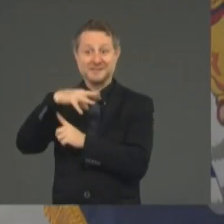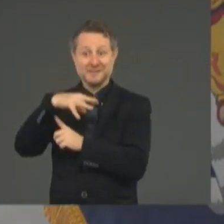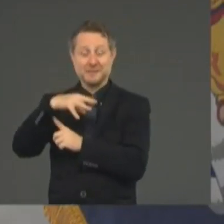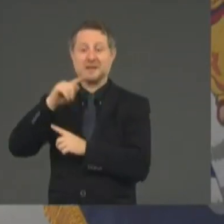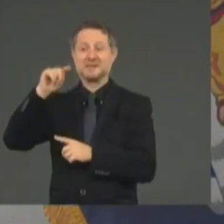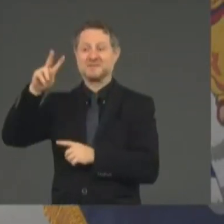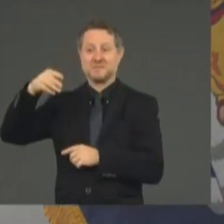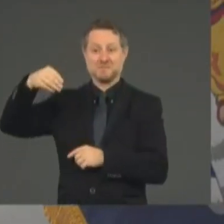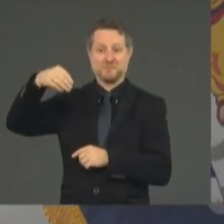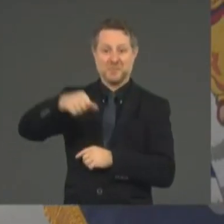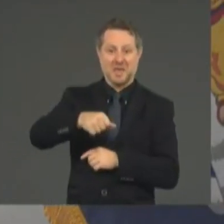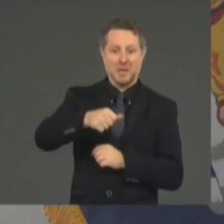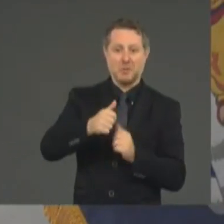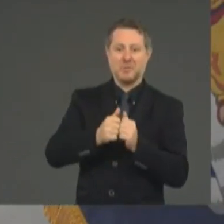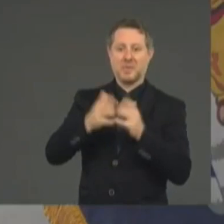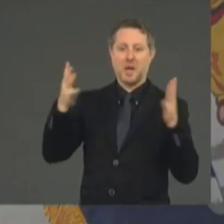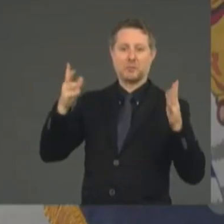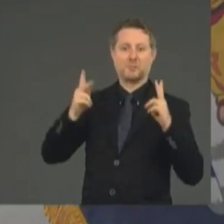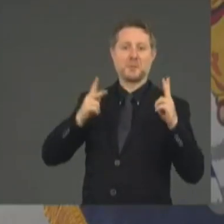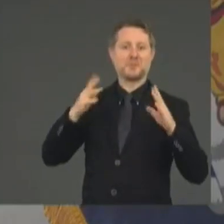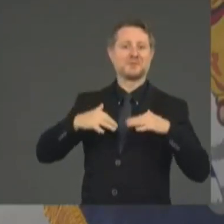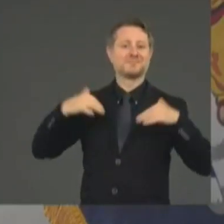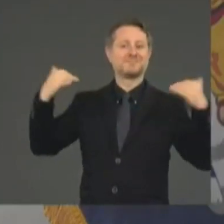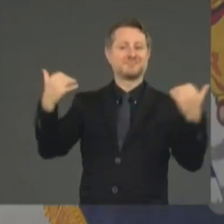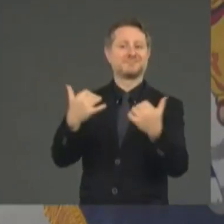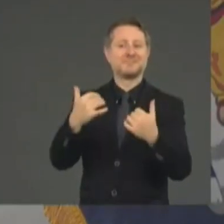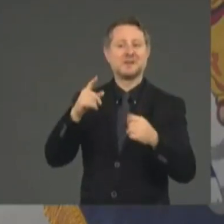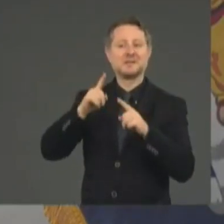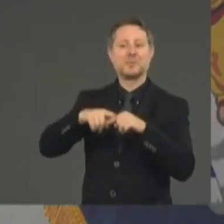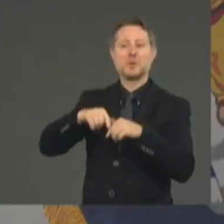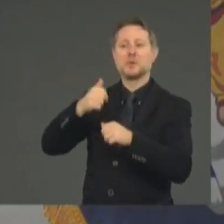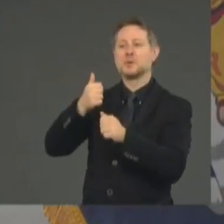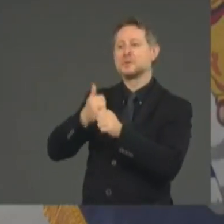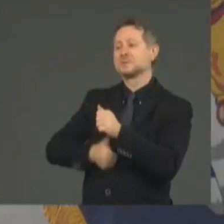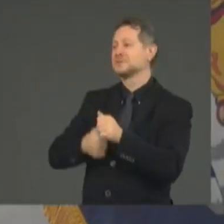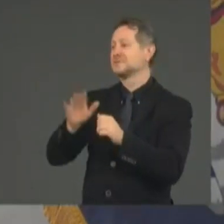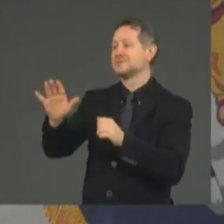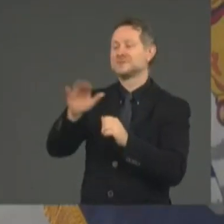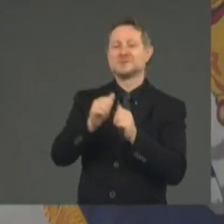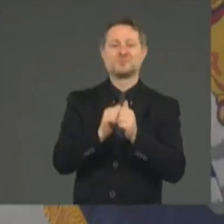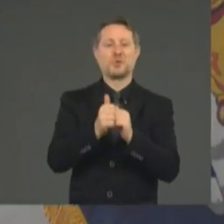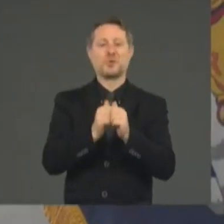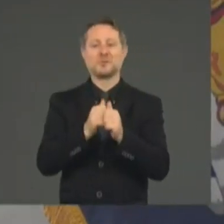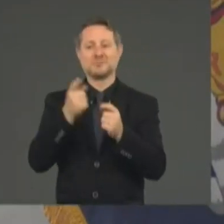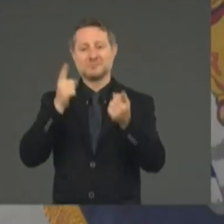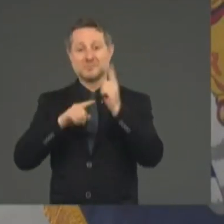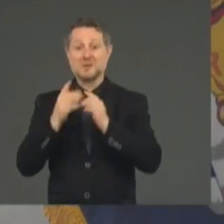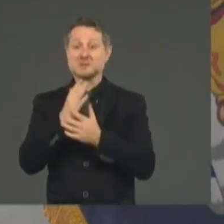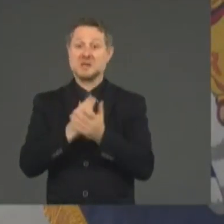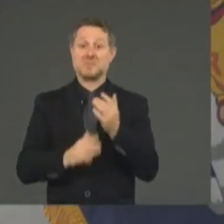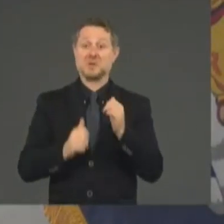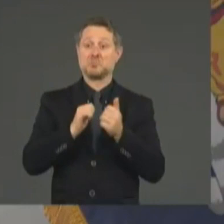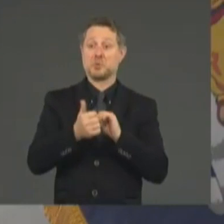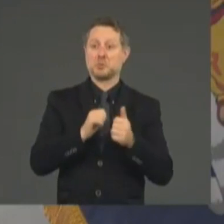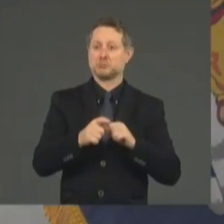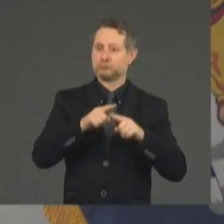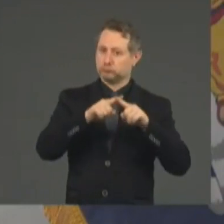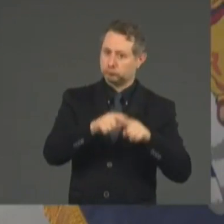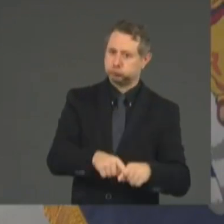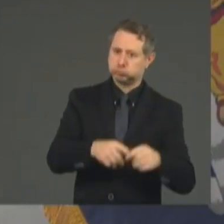fan revenue, and that's actually a sport-by-sport determination. Some sports actually rely more on the